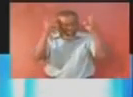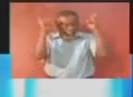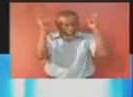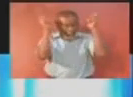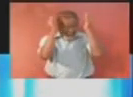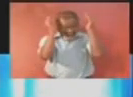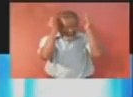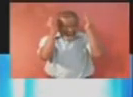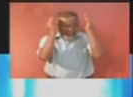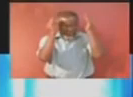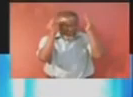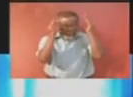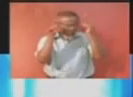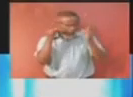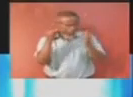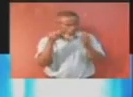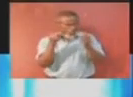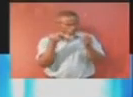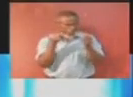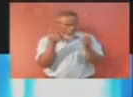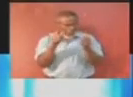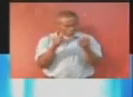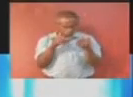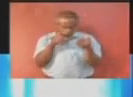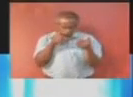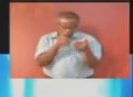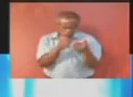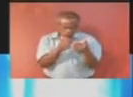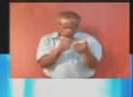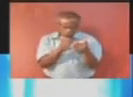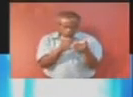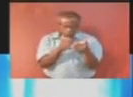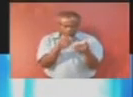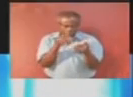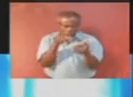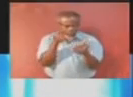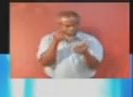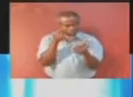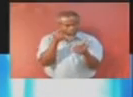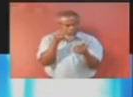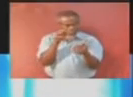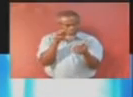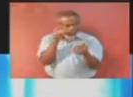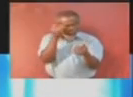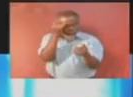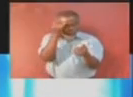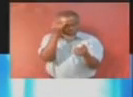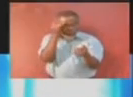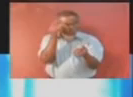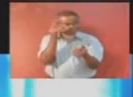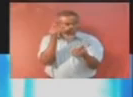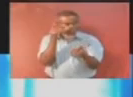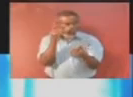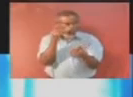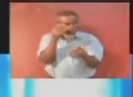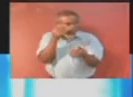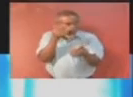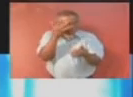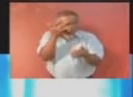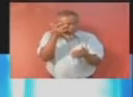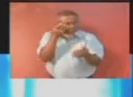any closer to being able to pinpoint exactly what is driving the current surge in cases that we're